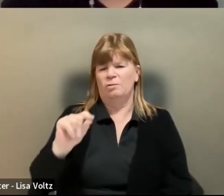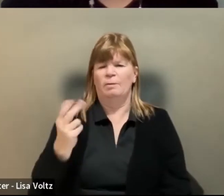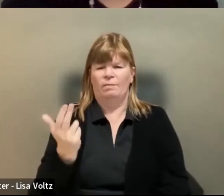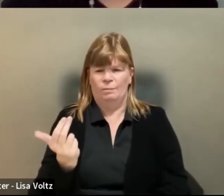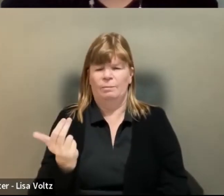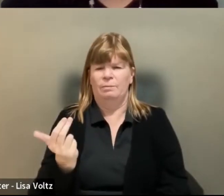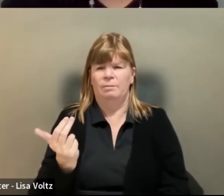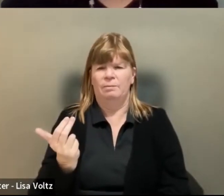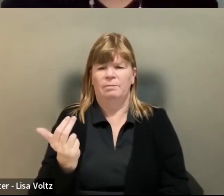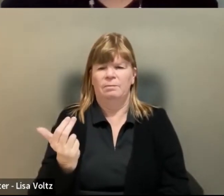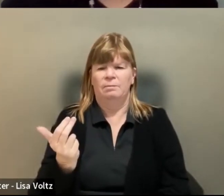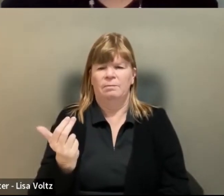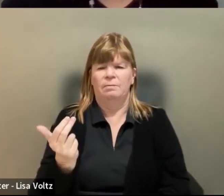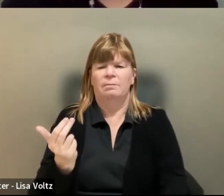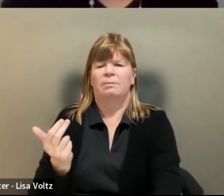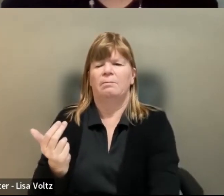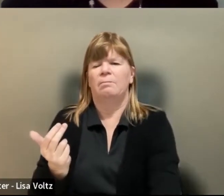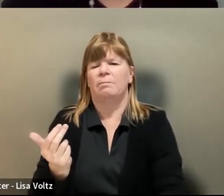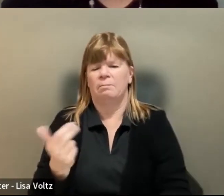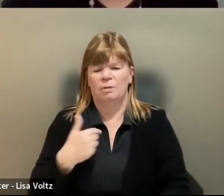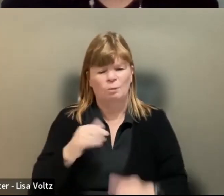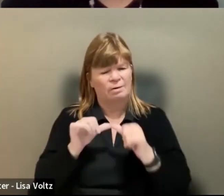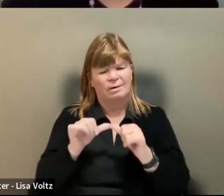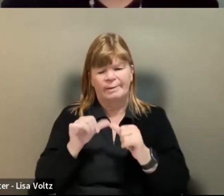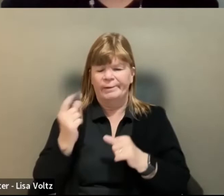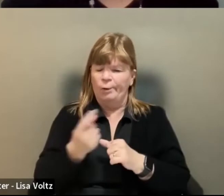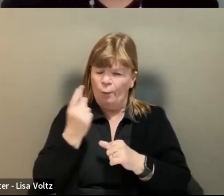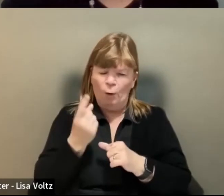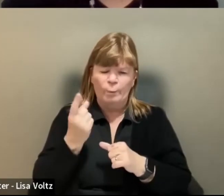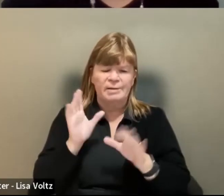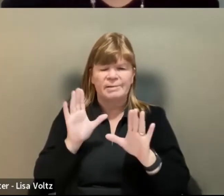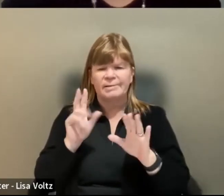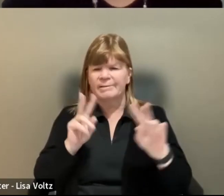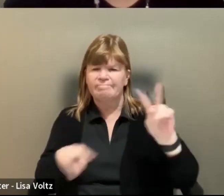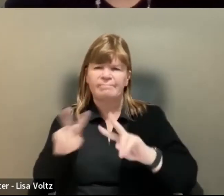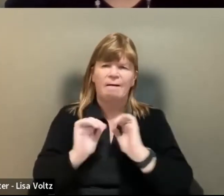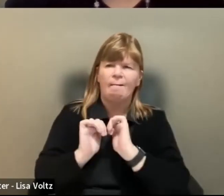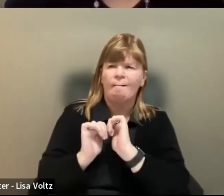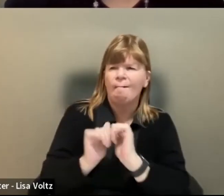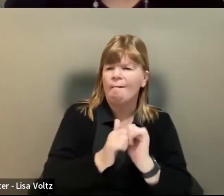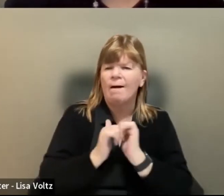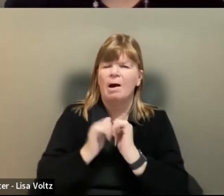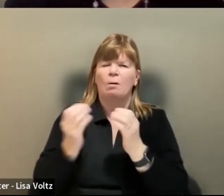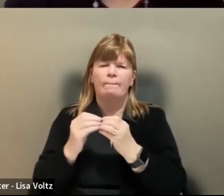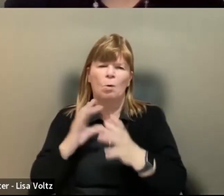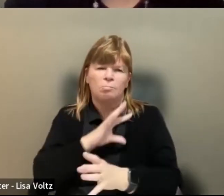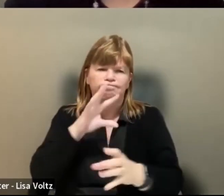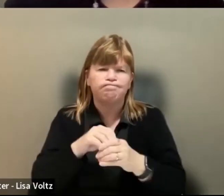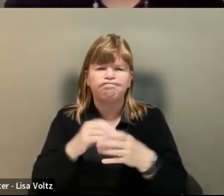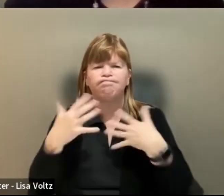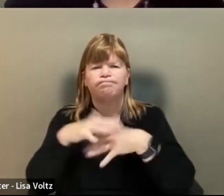so we're constantly, I would say, looking at how can we be more integrated in the